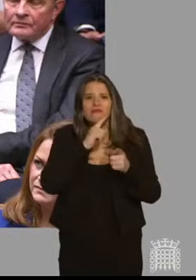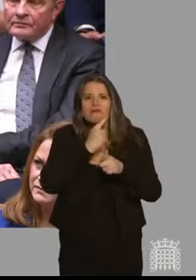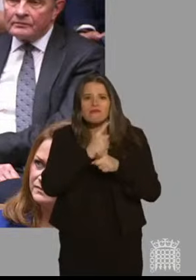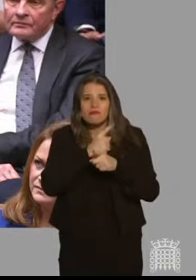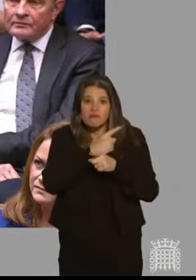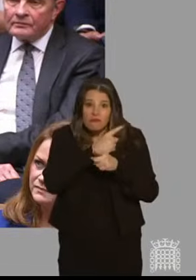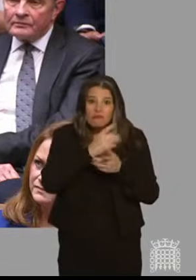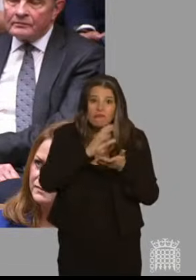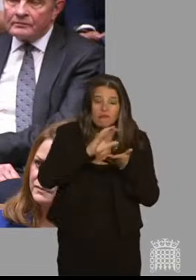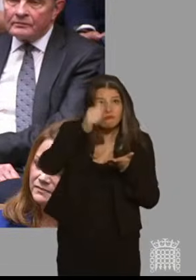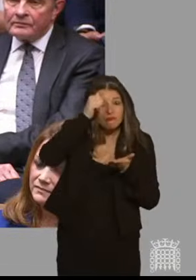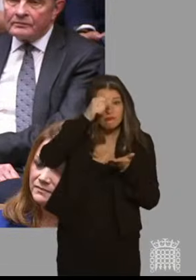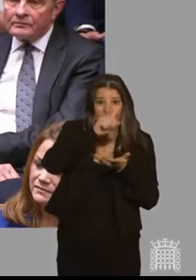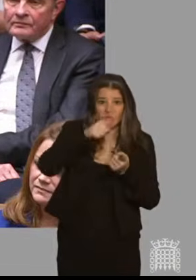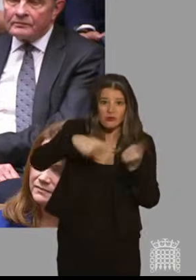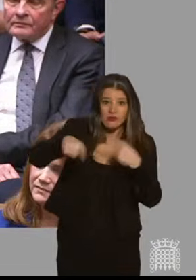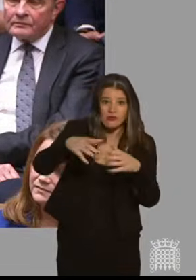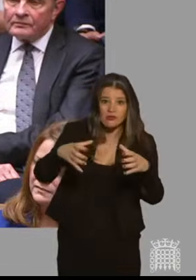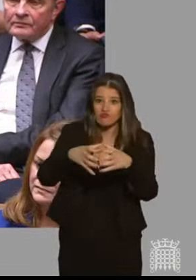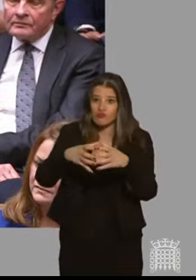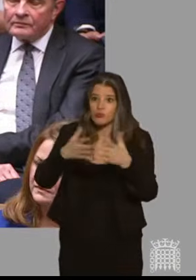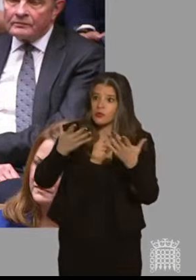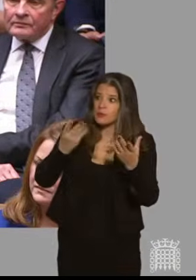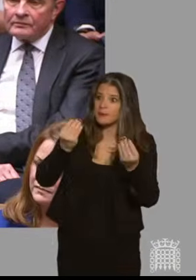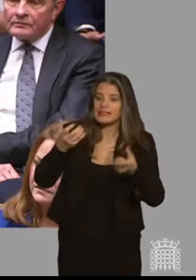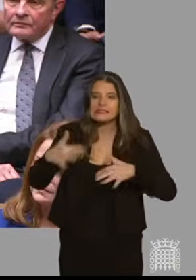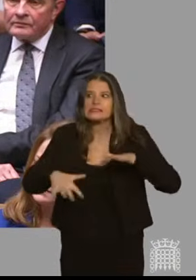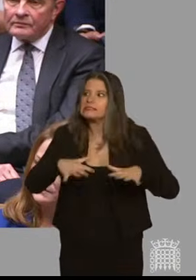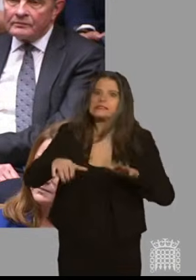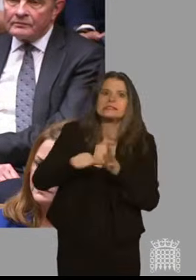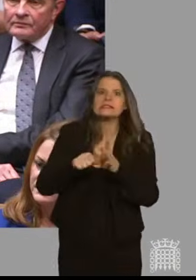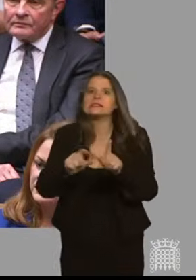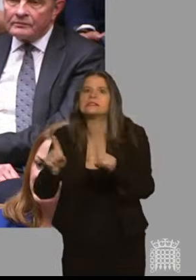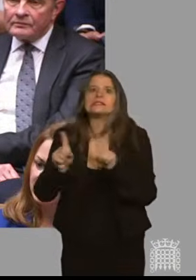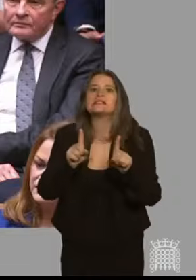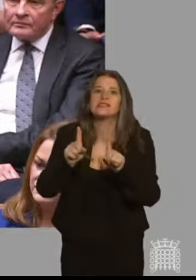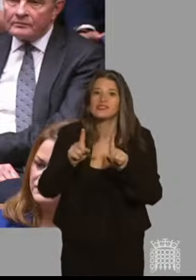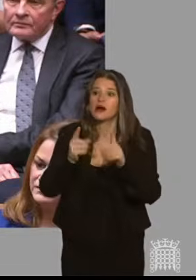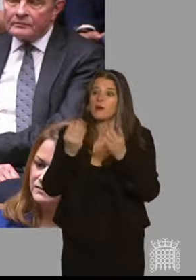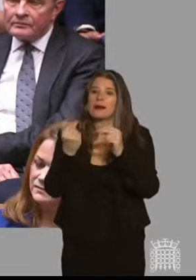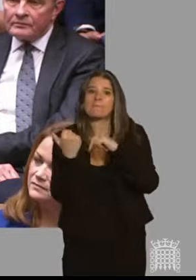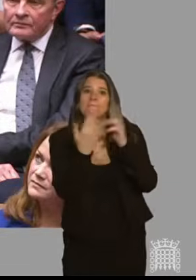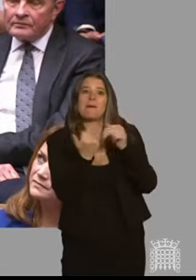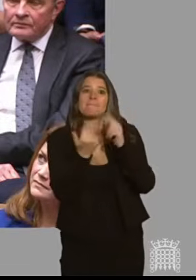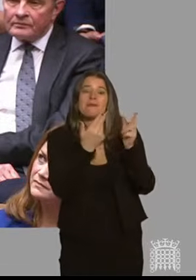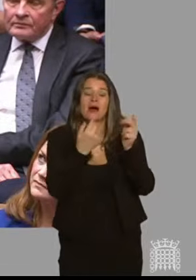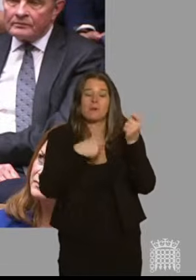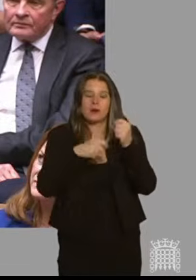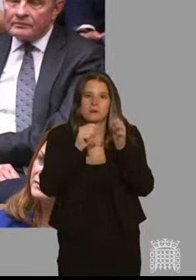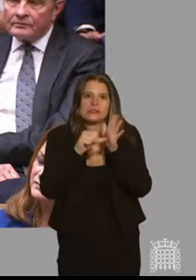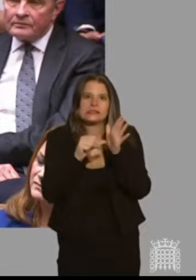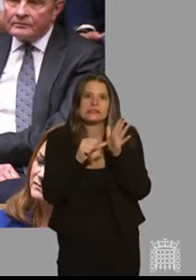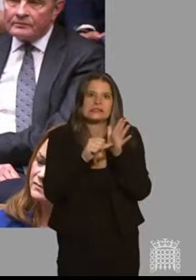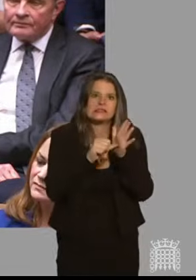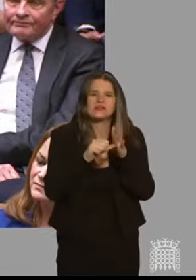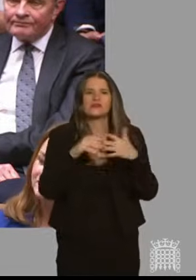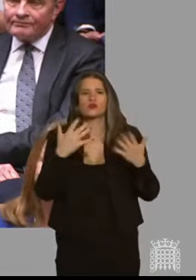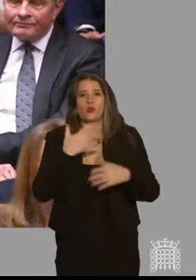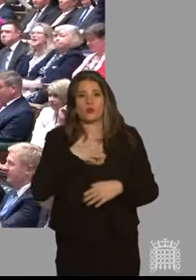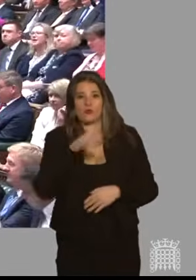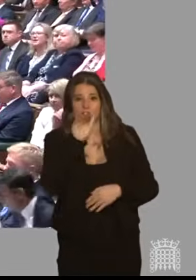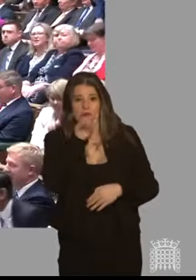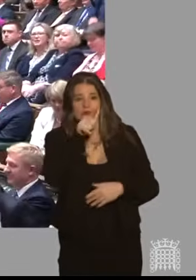through this so that taxpayer interests are protected and all of us can go on being inspired by top-class rugby for years to come?